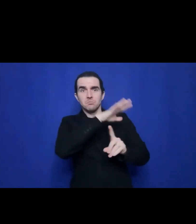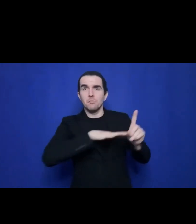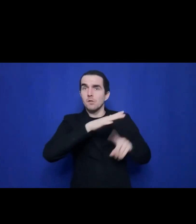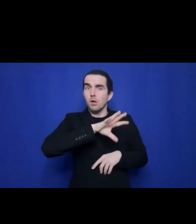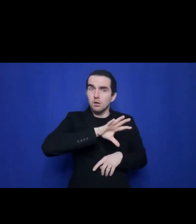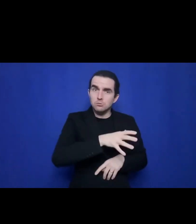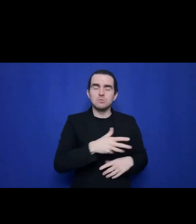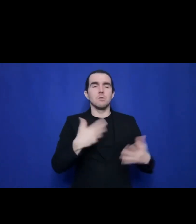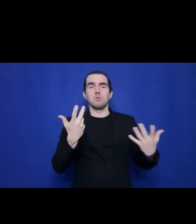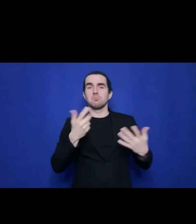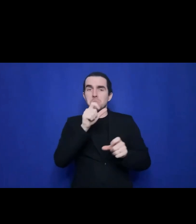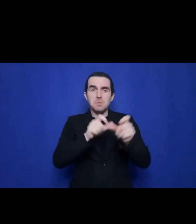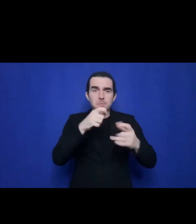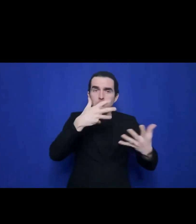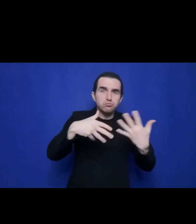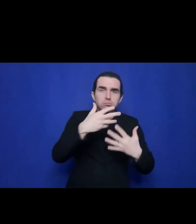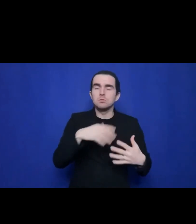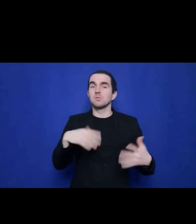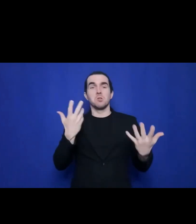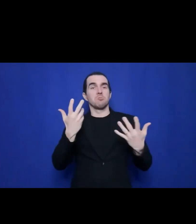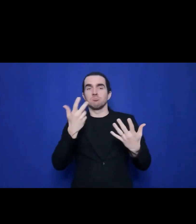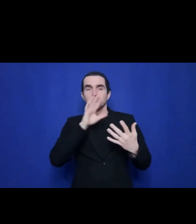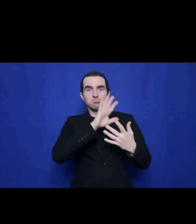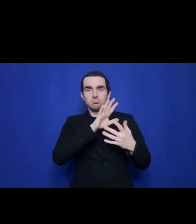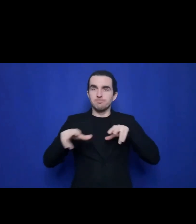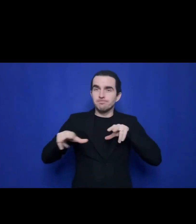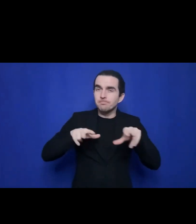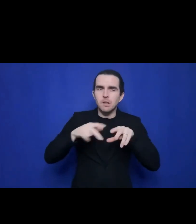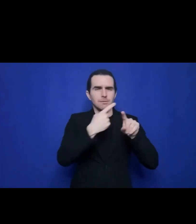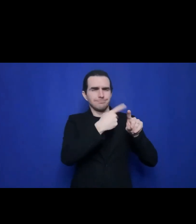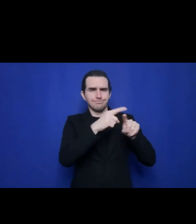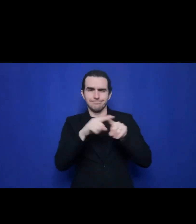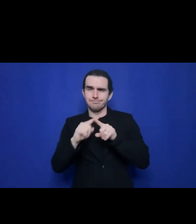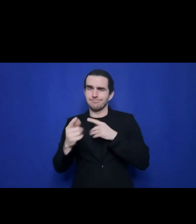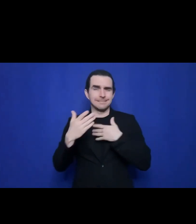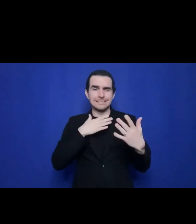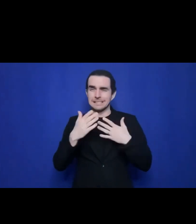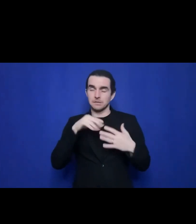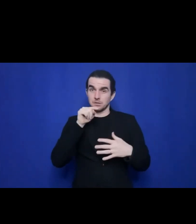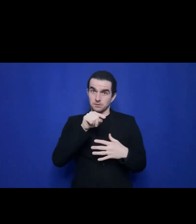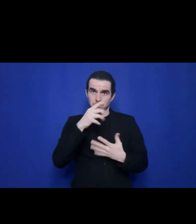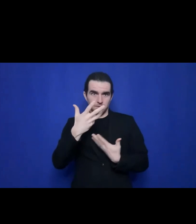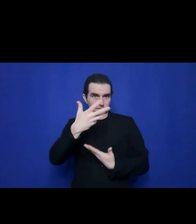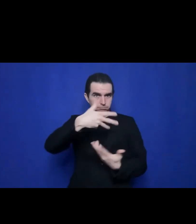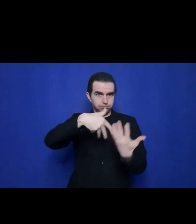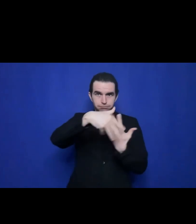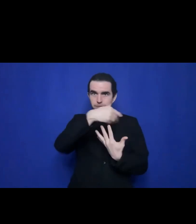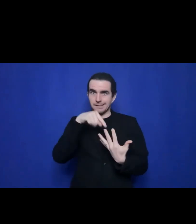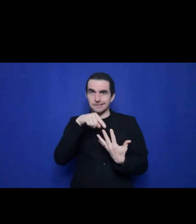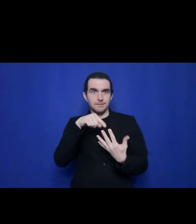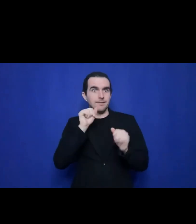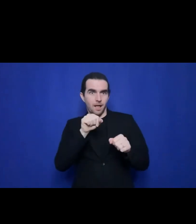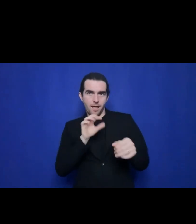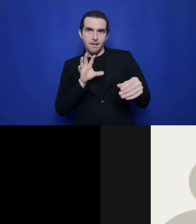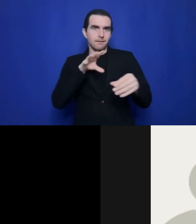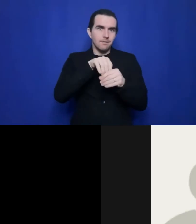such is a very important element. To conclude today's session, well,